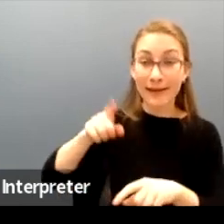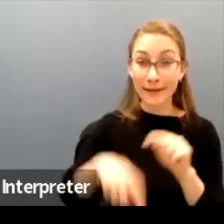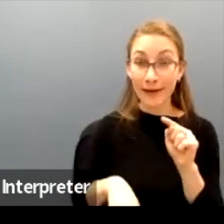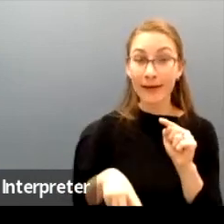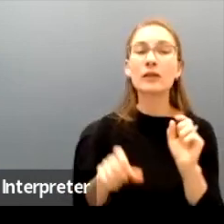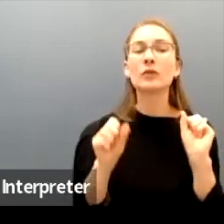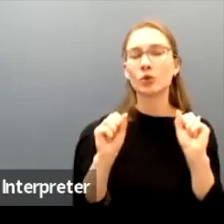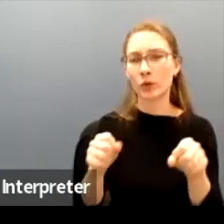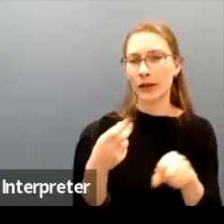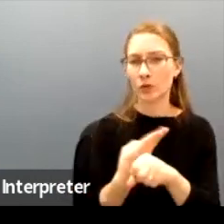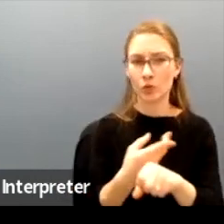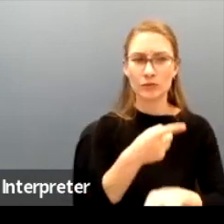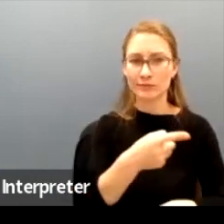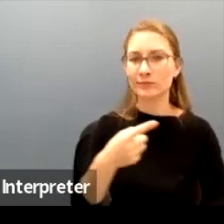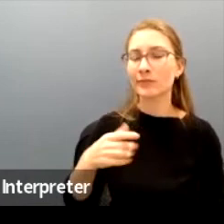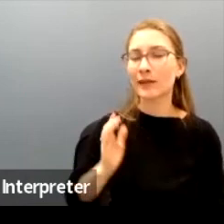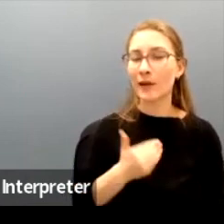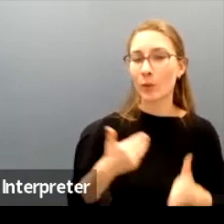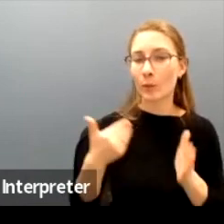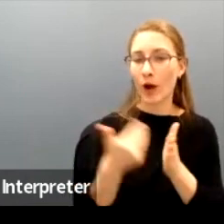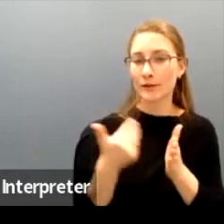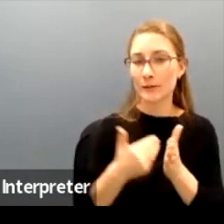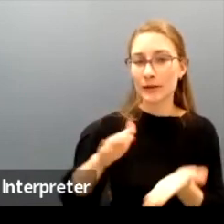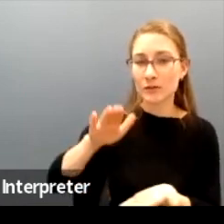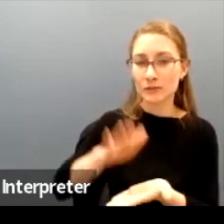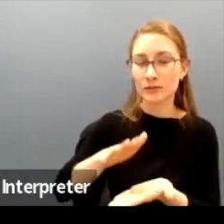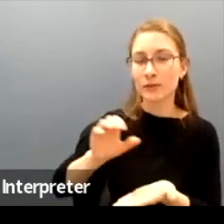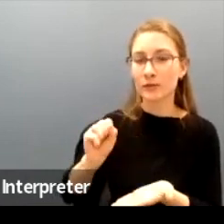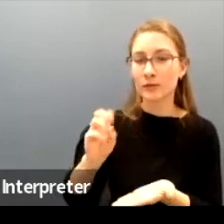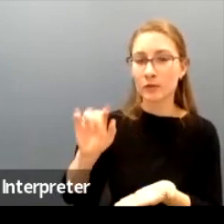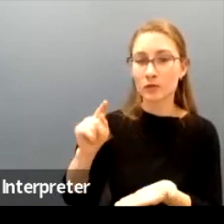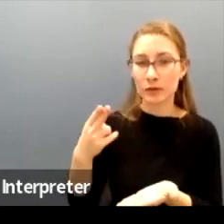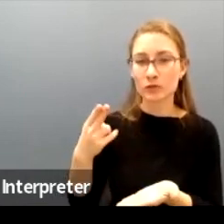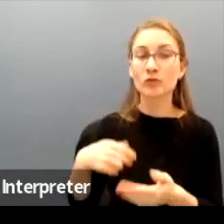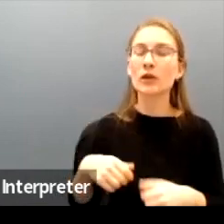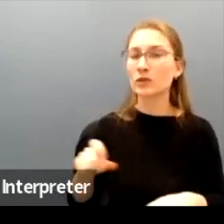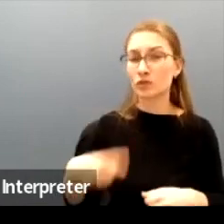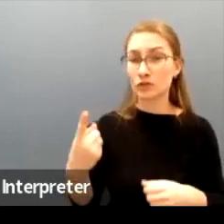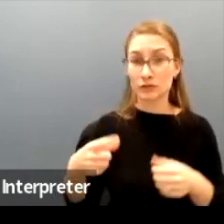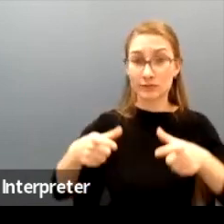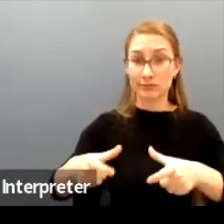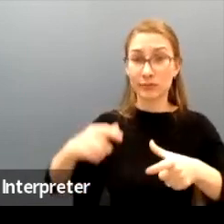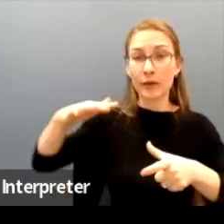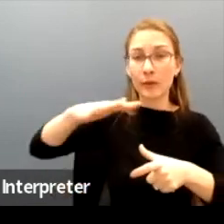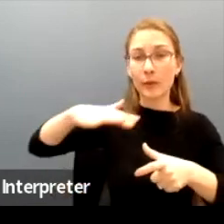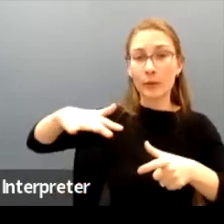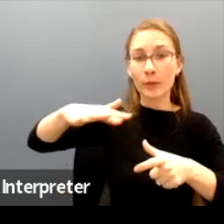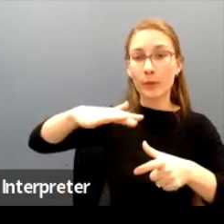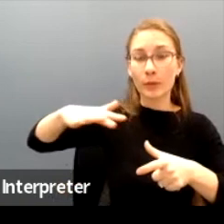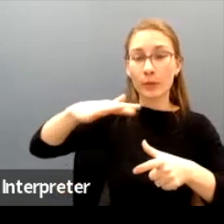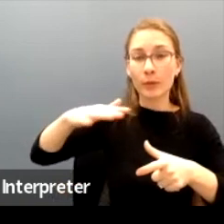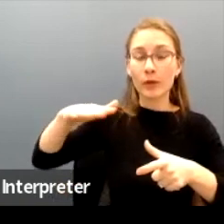proximity switches, and you just hover any body part, really, for the most part, over the switch. And it not only will it activate whatever item you're trying